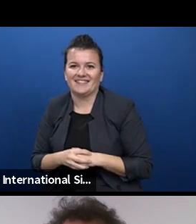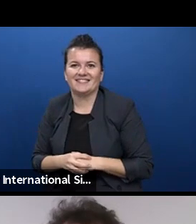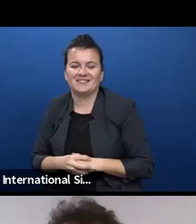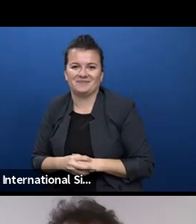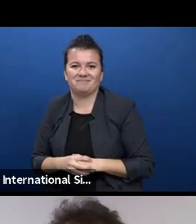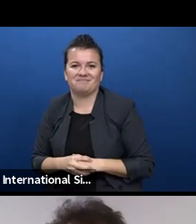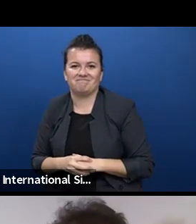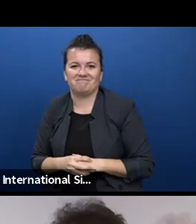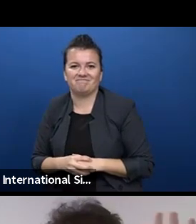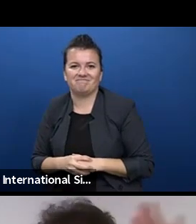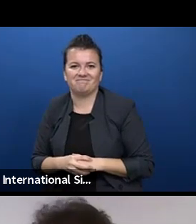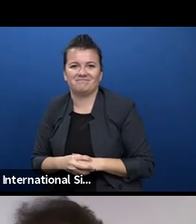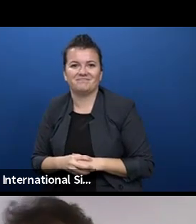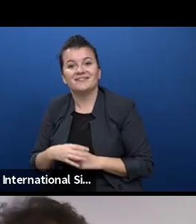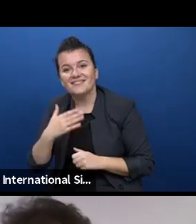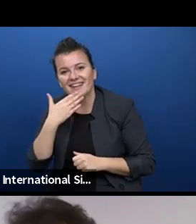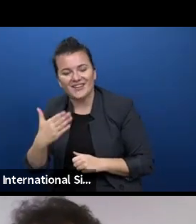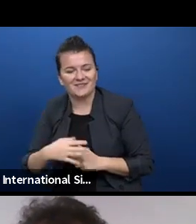Forum. Thank you.